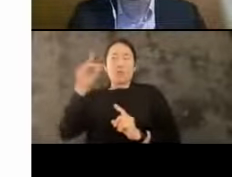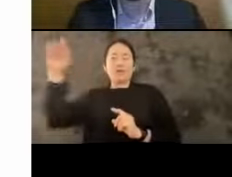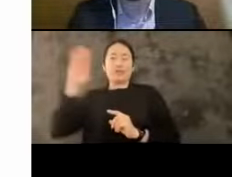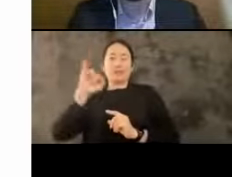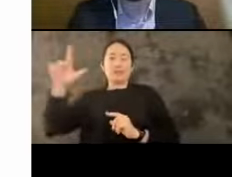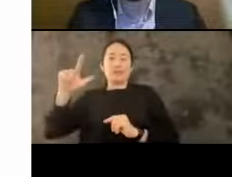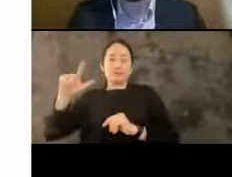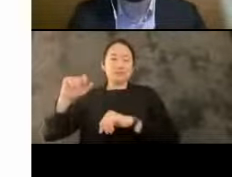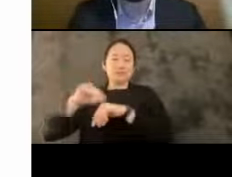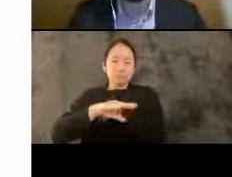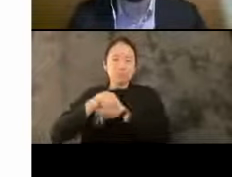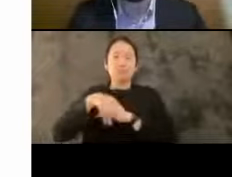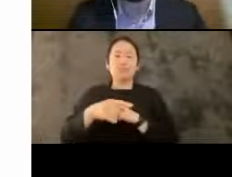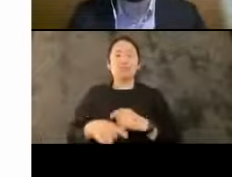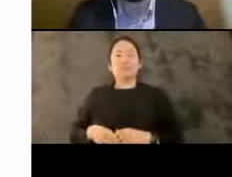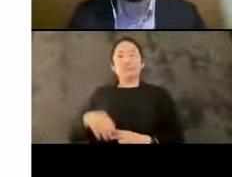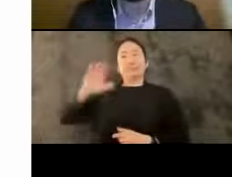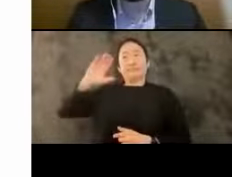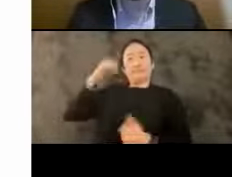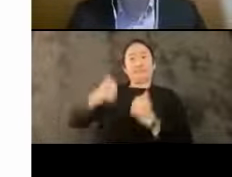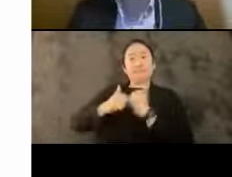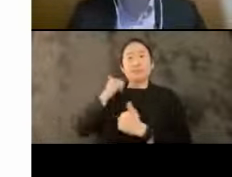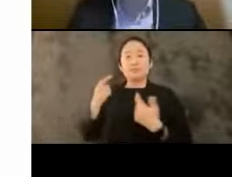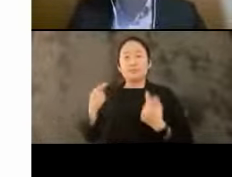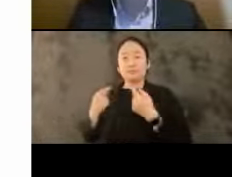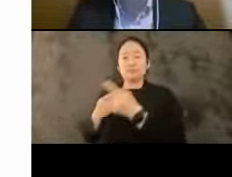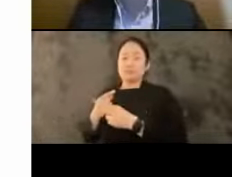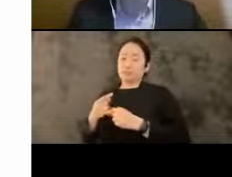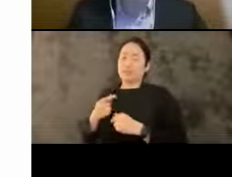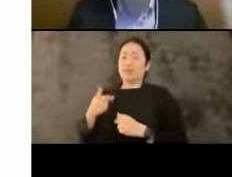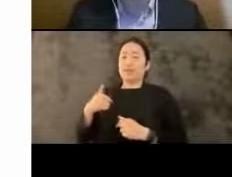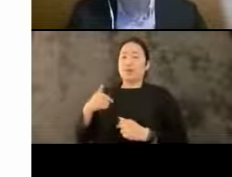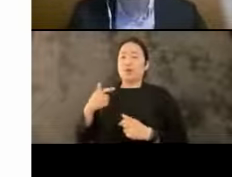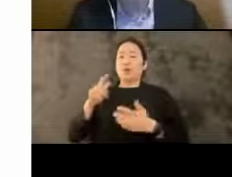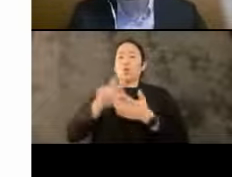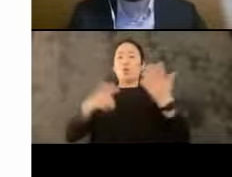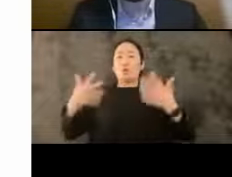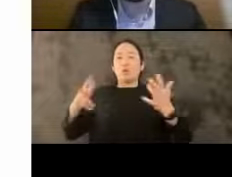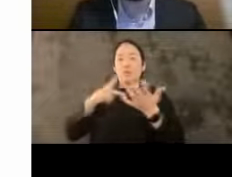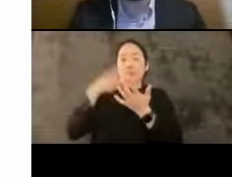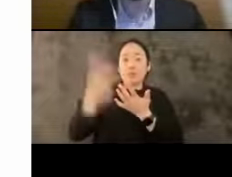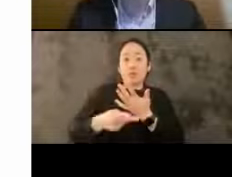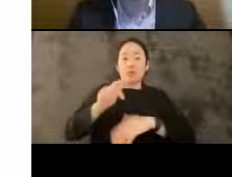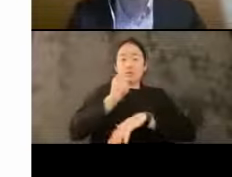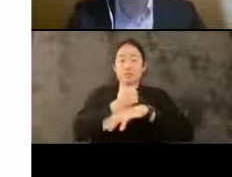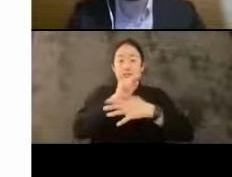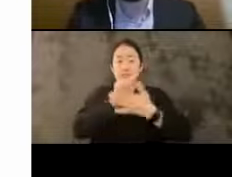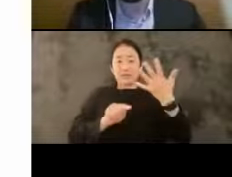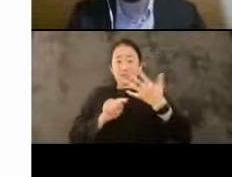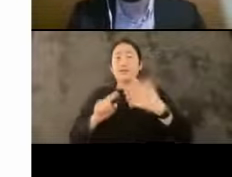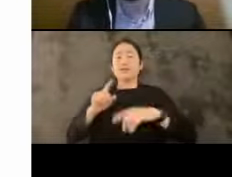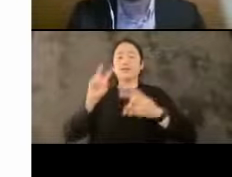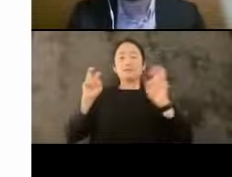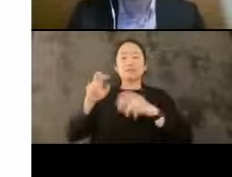Mostly what it appears they did is kind of plus up a lot of existing programs, plus up meaning add a lot more money to